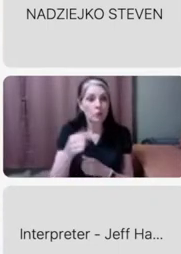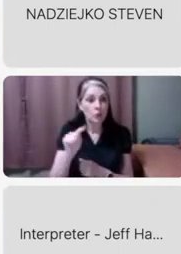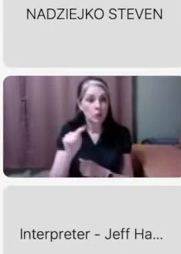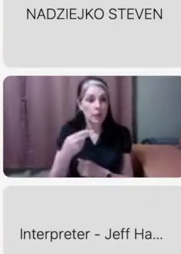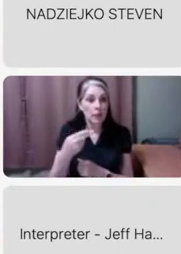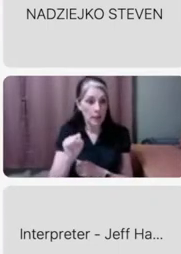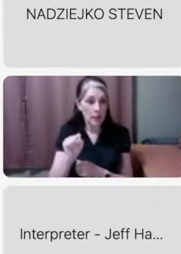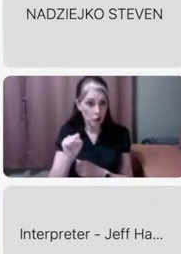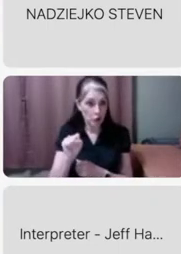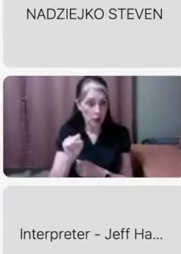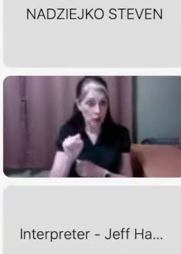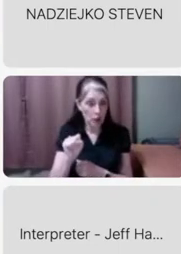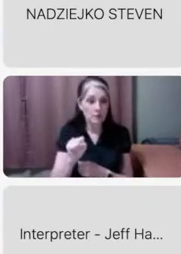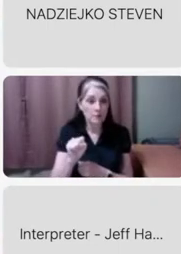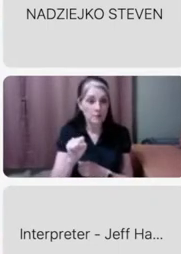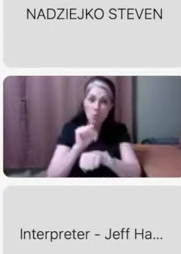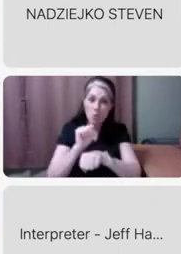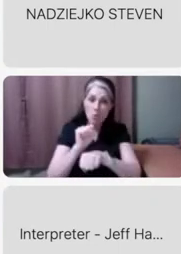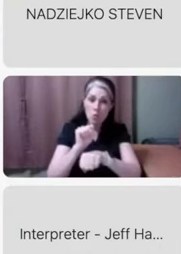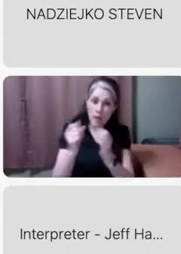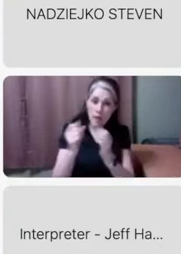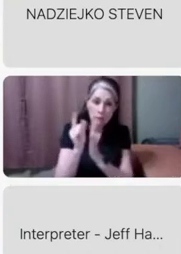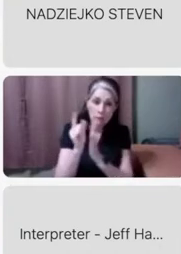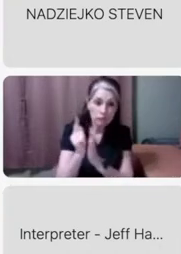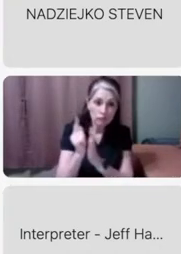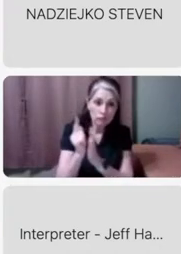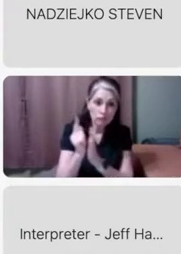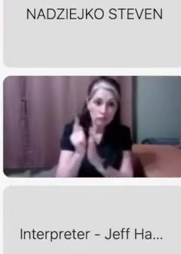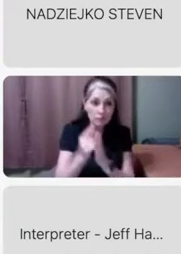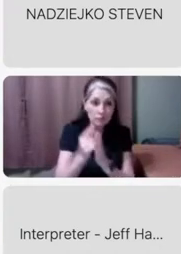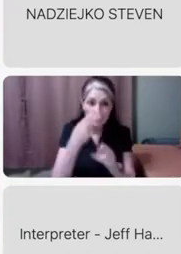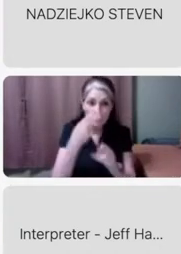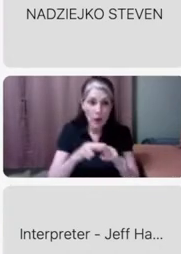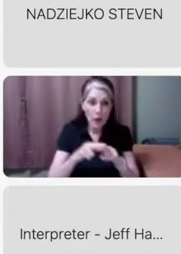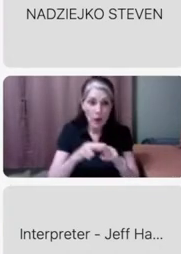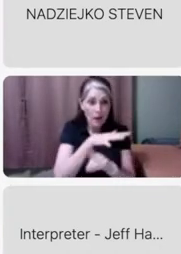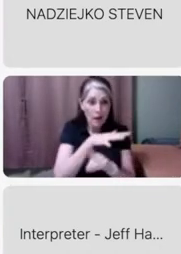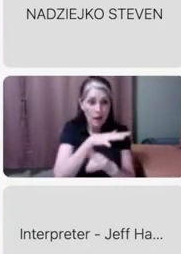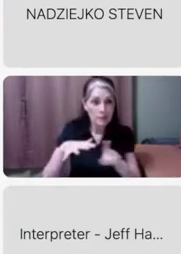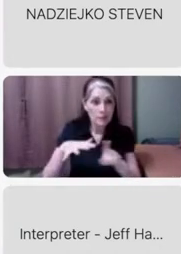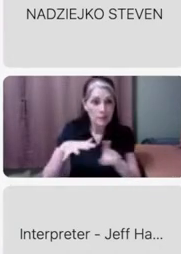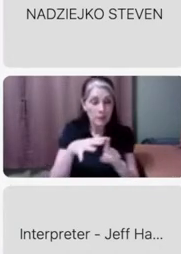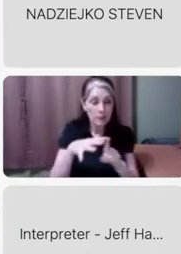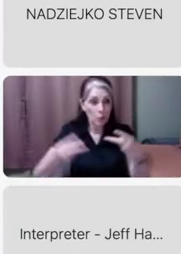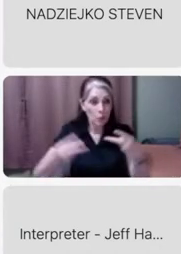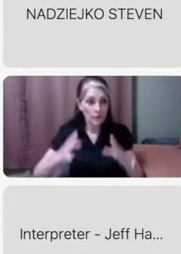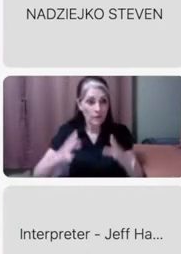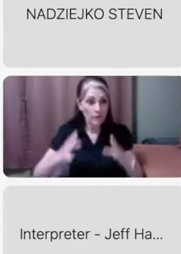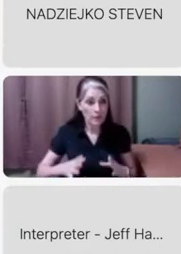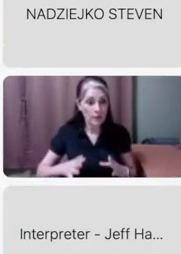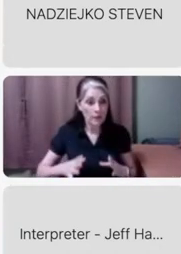create a fun-filled atmosphere for our visitor side with giant light up letters and signs